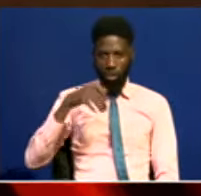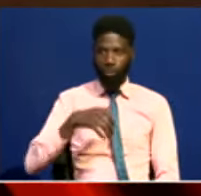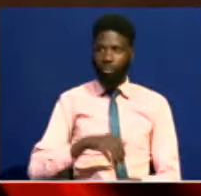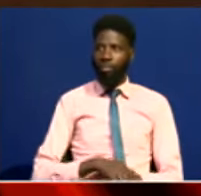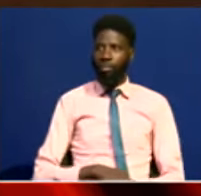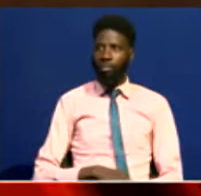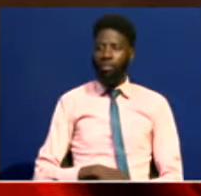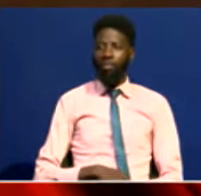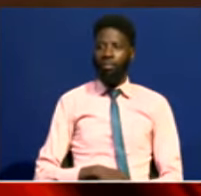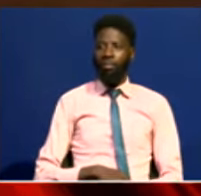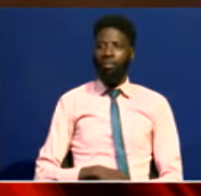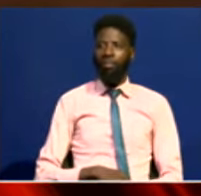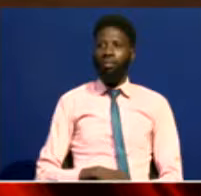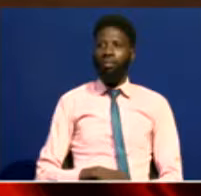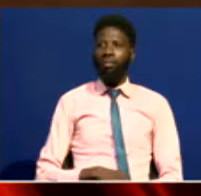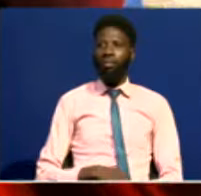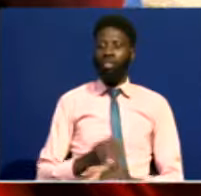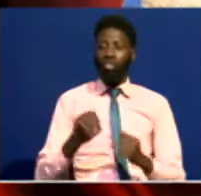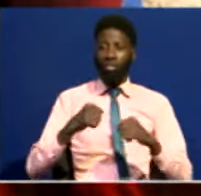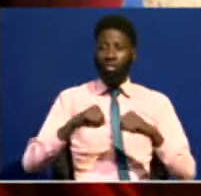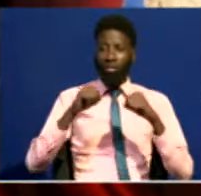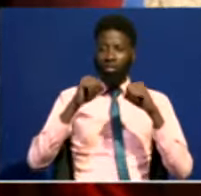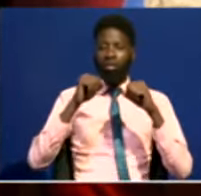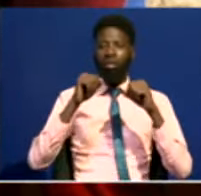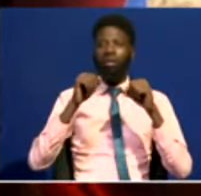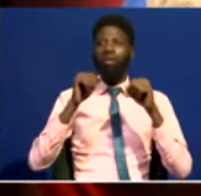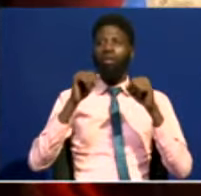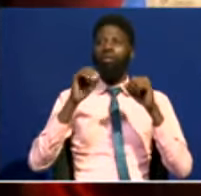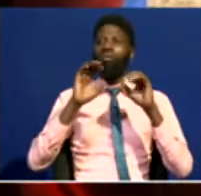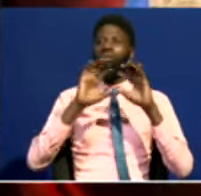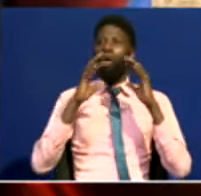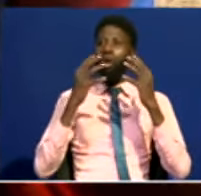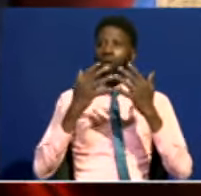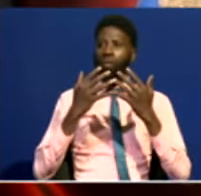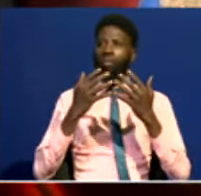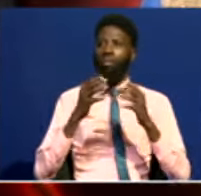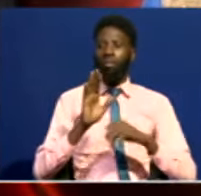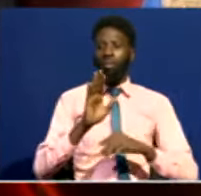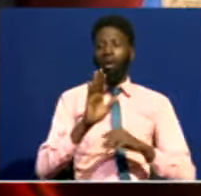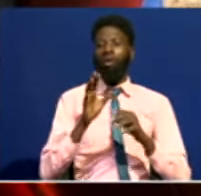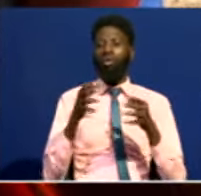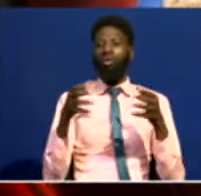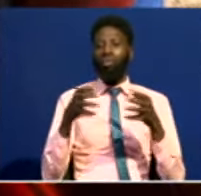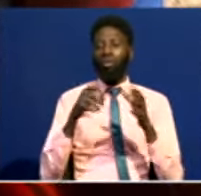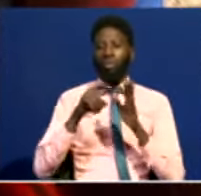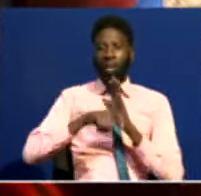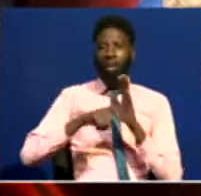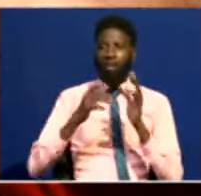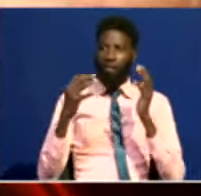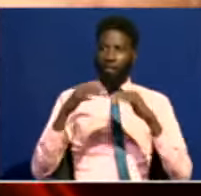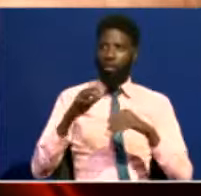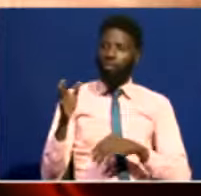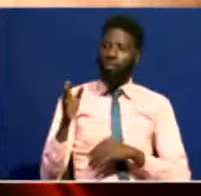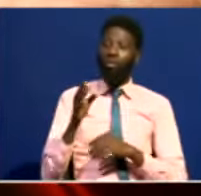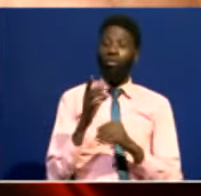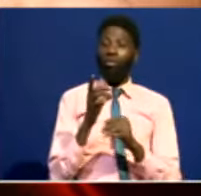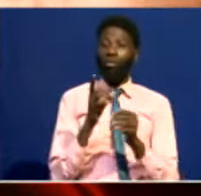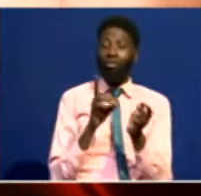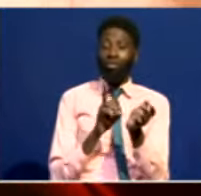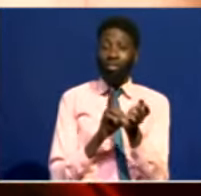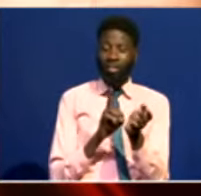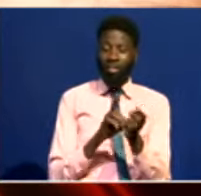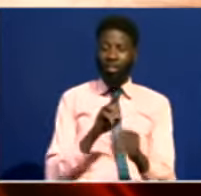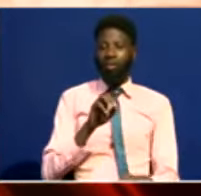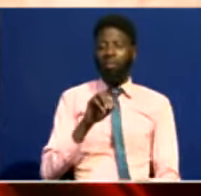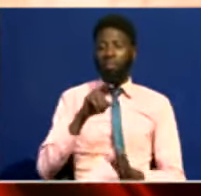According to Matt Hells, the co-chair of the Global Community Miners Forum, the artificial intelligence man dubbed Dr. Mining Manhattan is bound